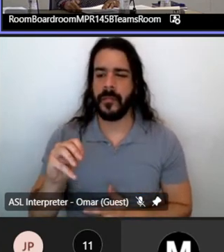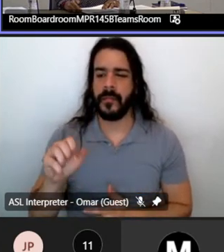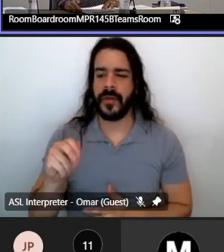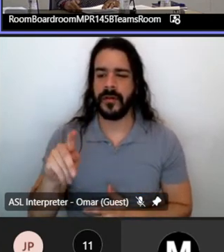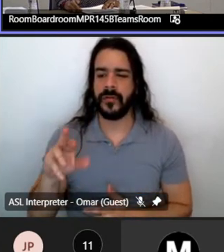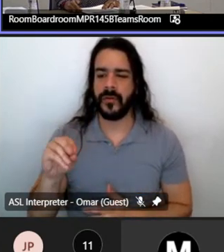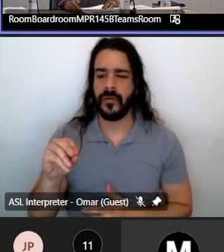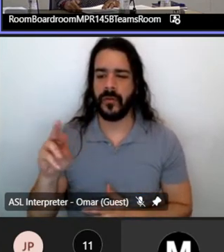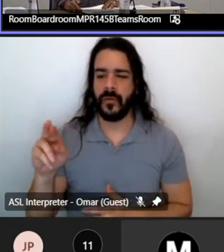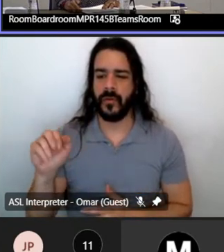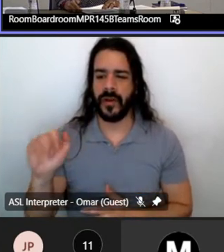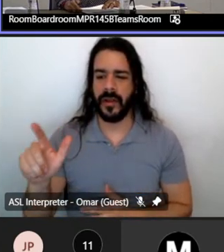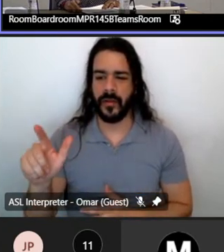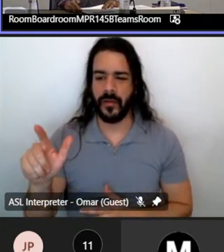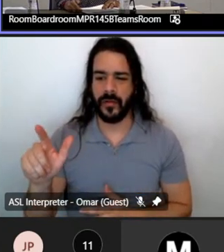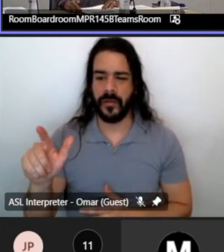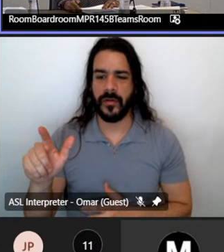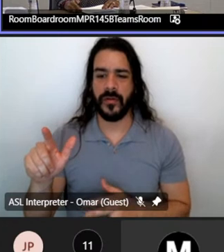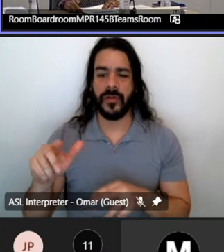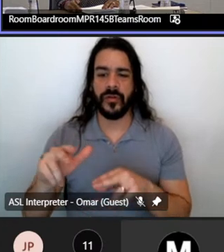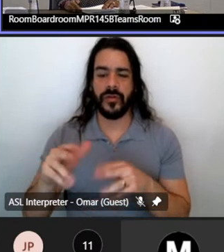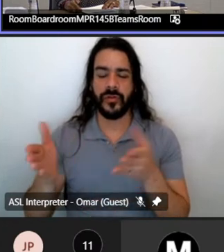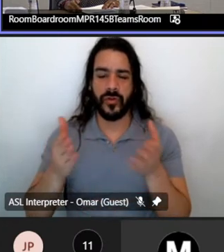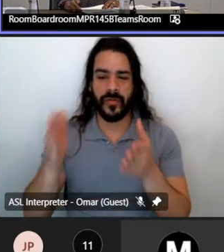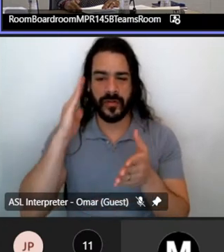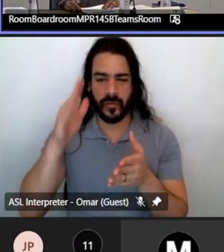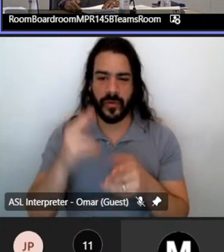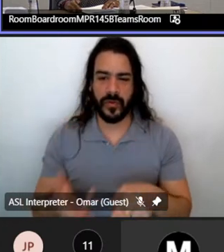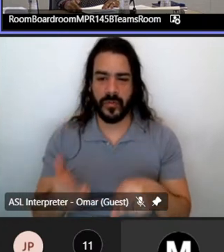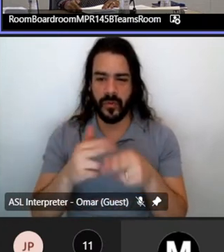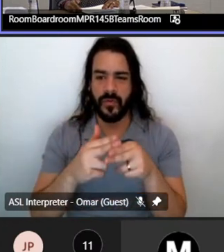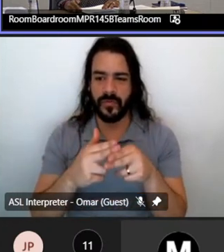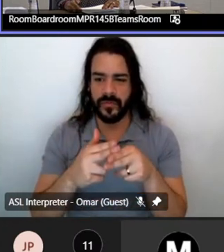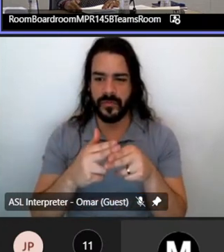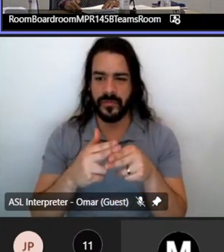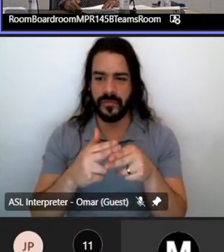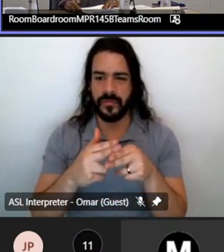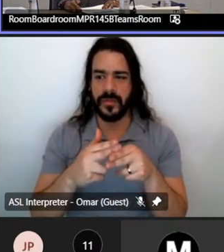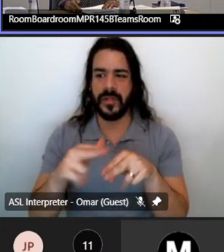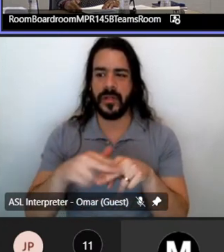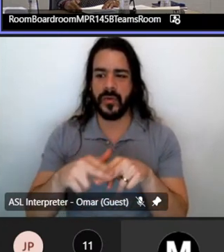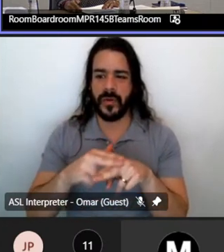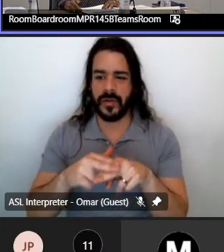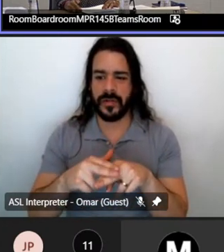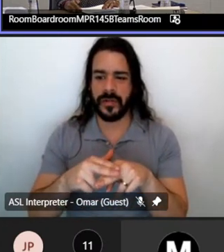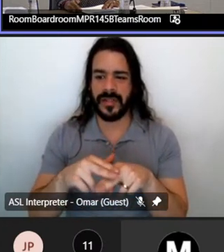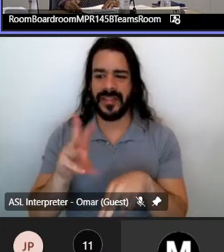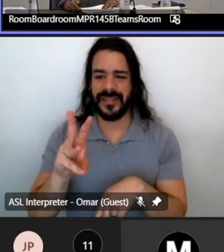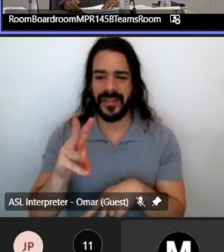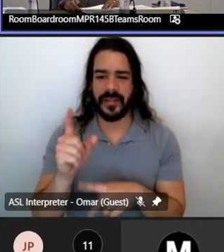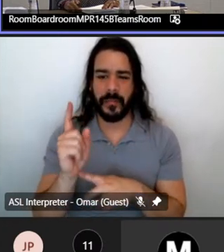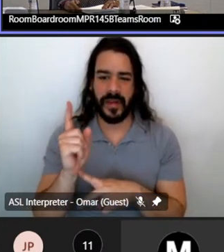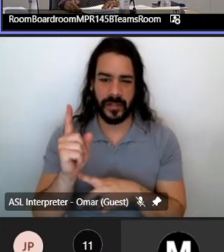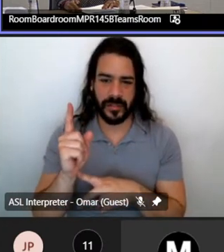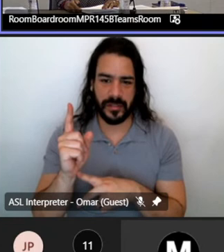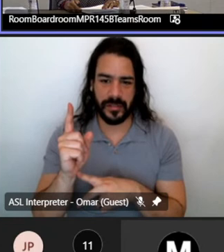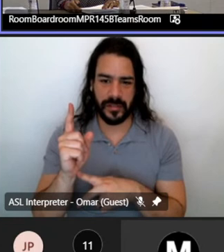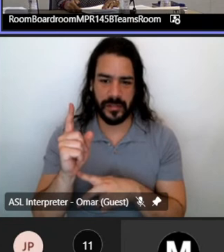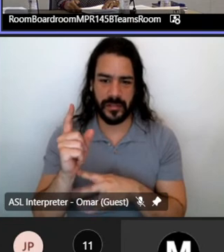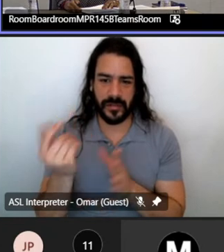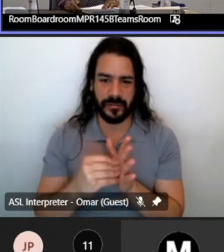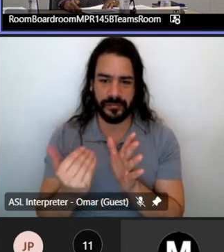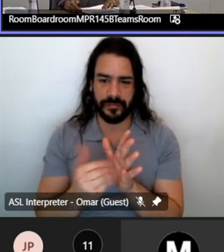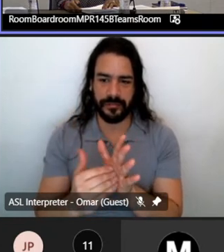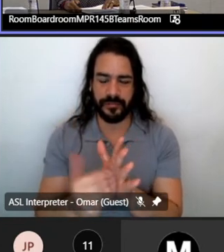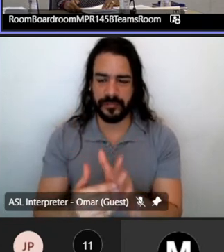service would improve with trains arriving every three to six minutes at stations in the core and trains every 8 to 12